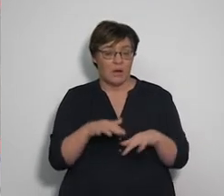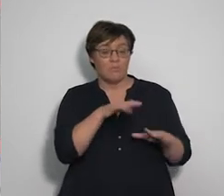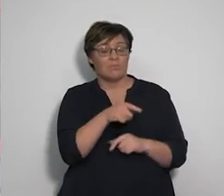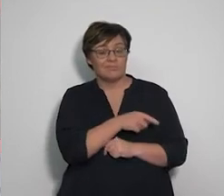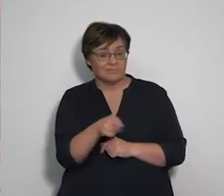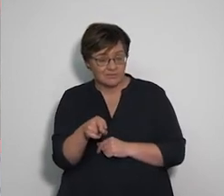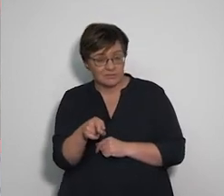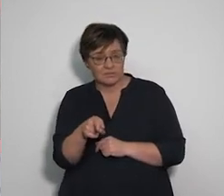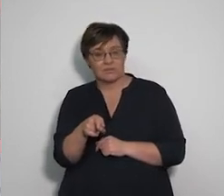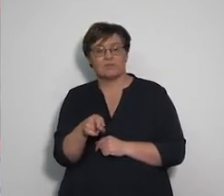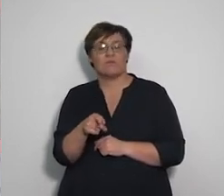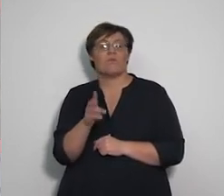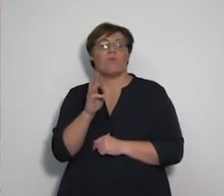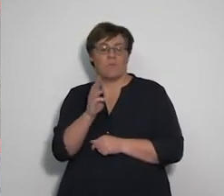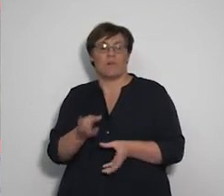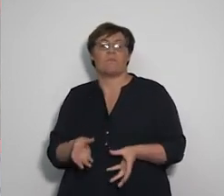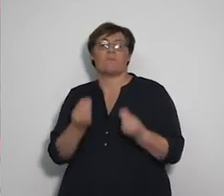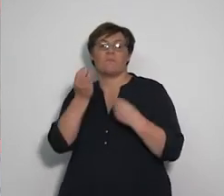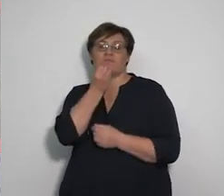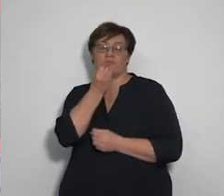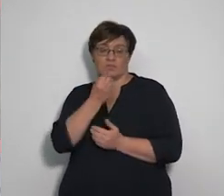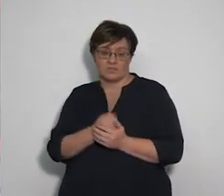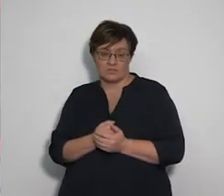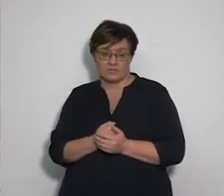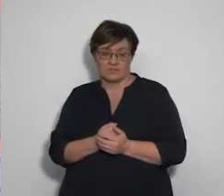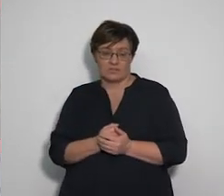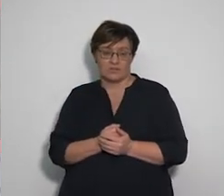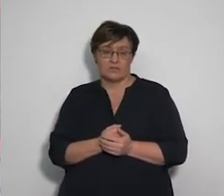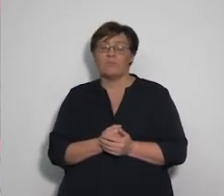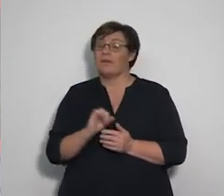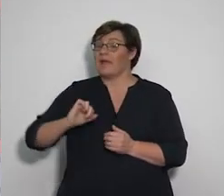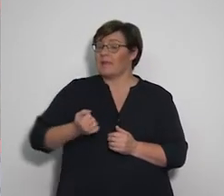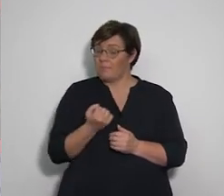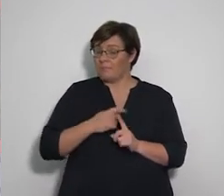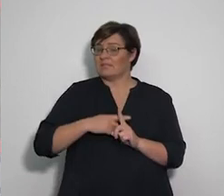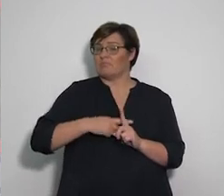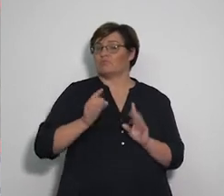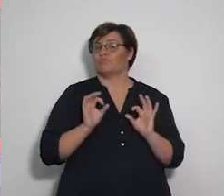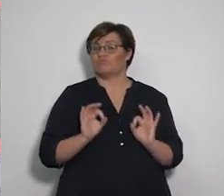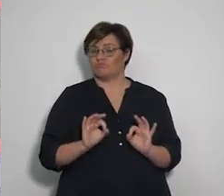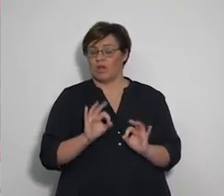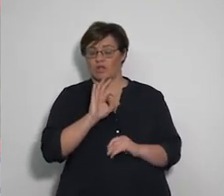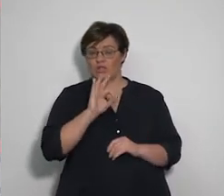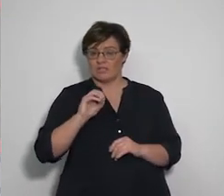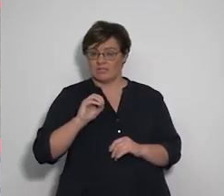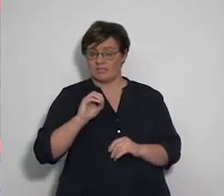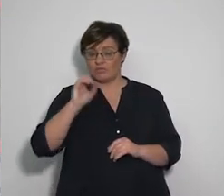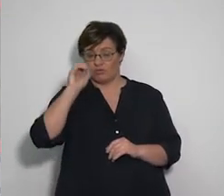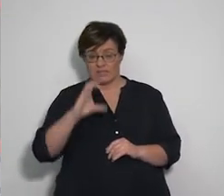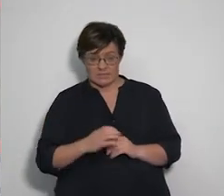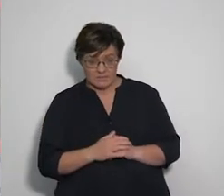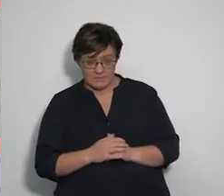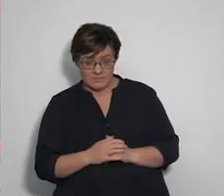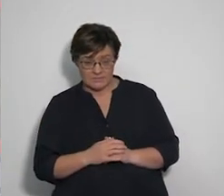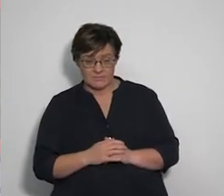Our population is going to receive food. It is going to be kept at an